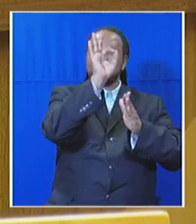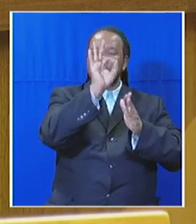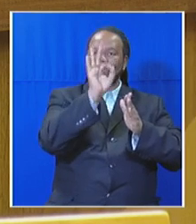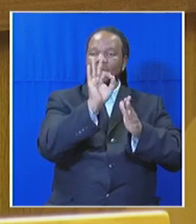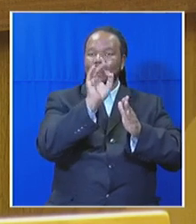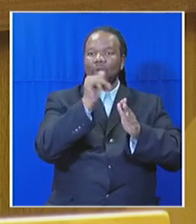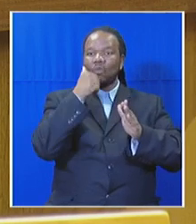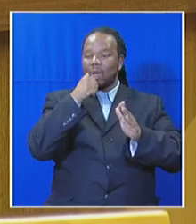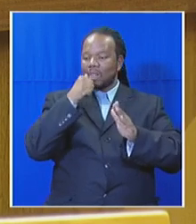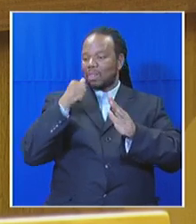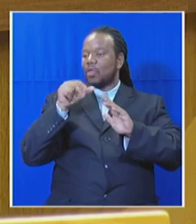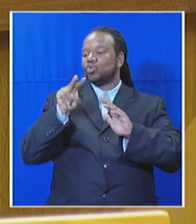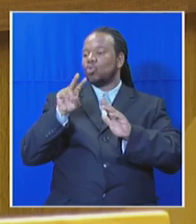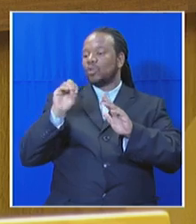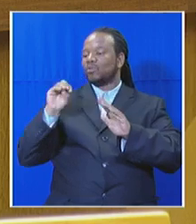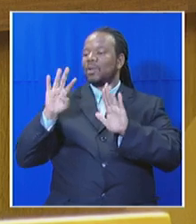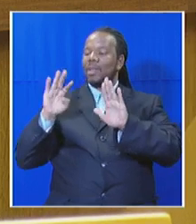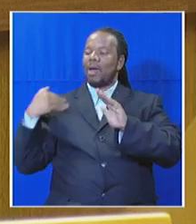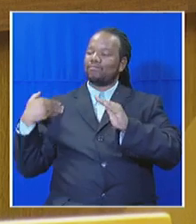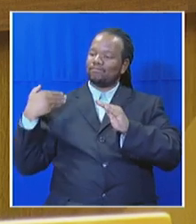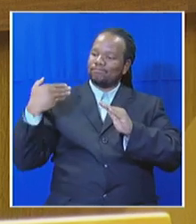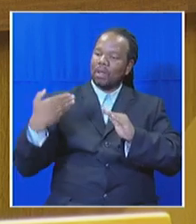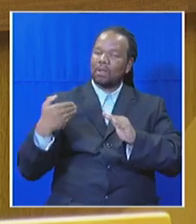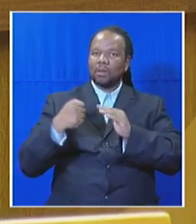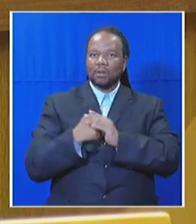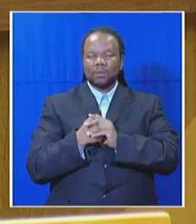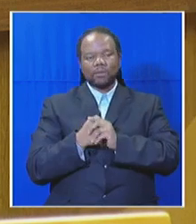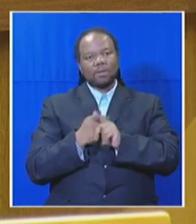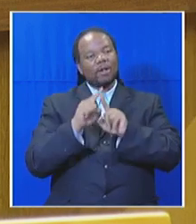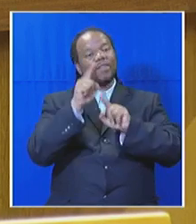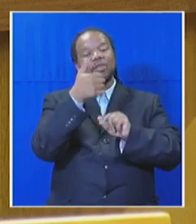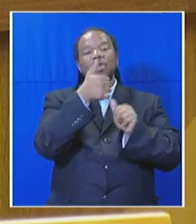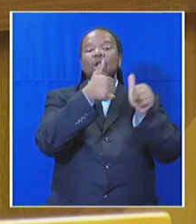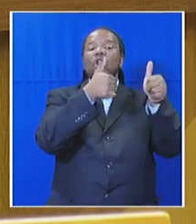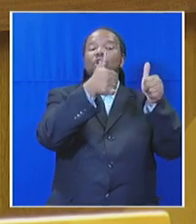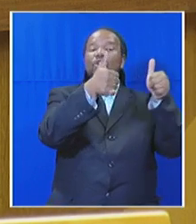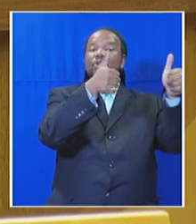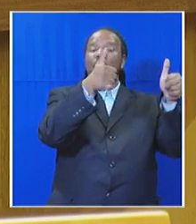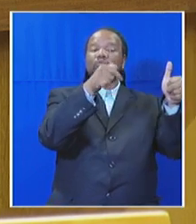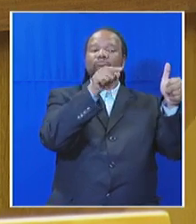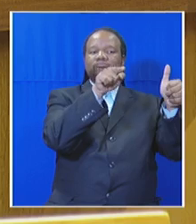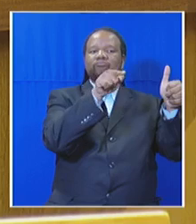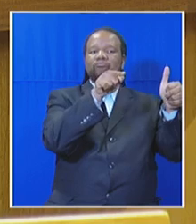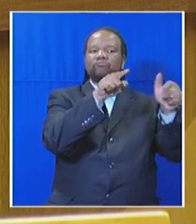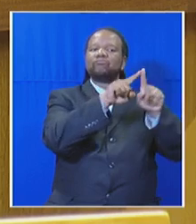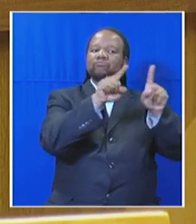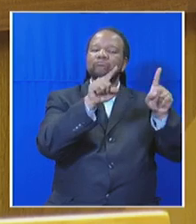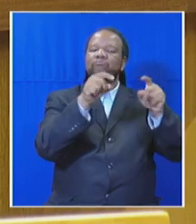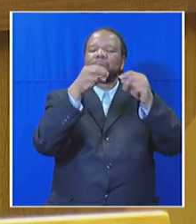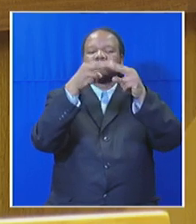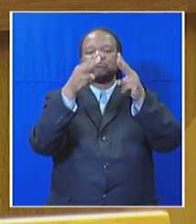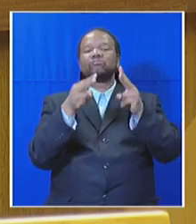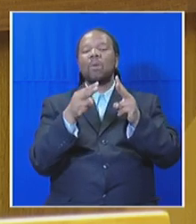2009. BRICS leaders also adopted as one of the key summit